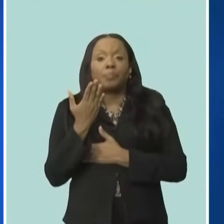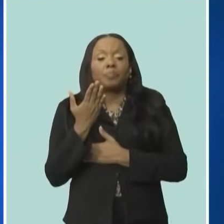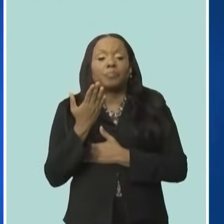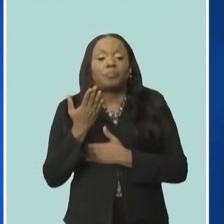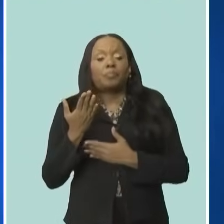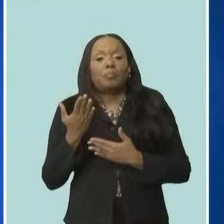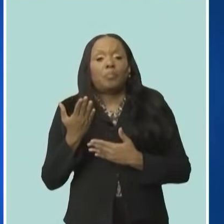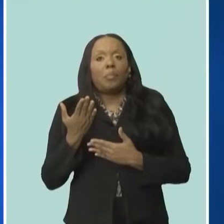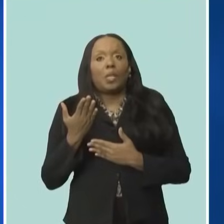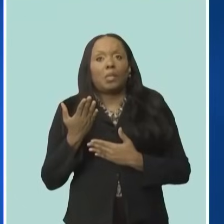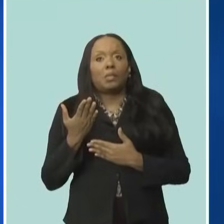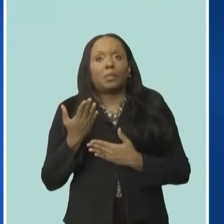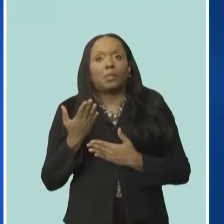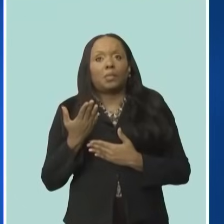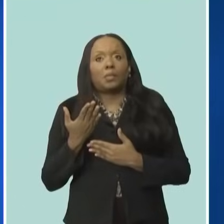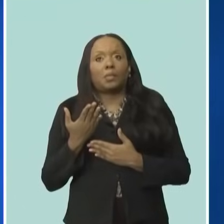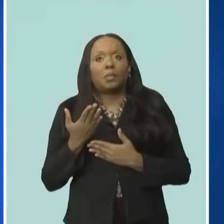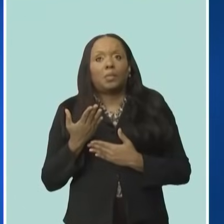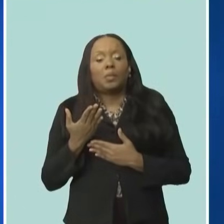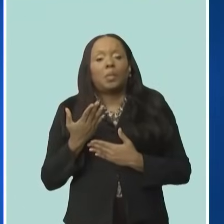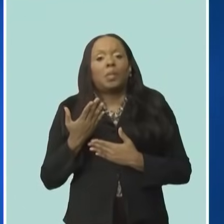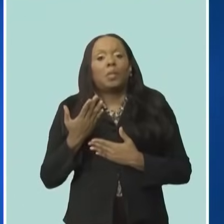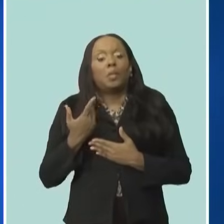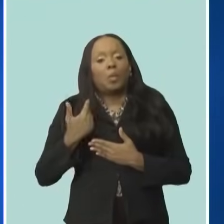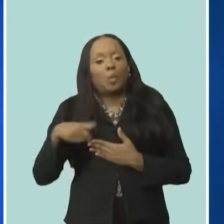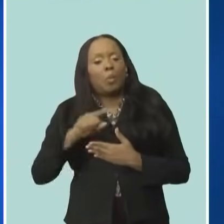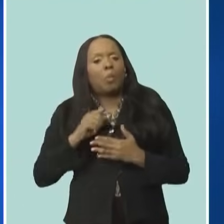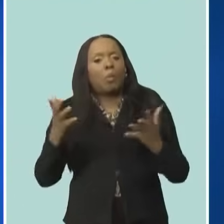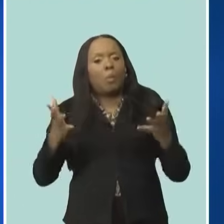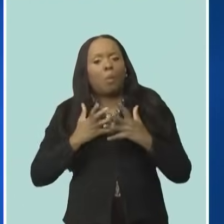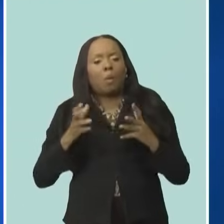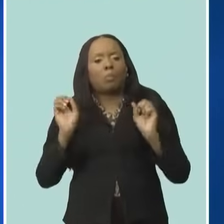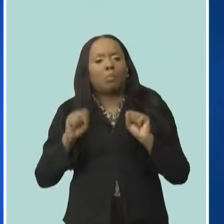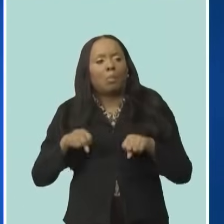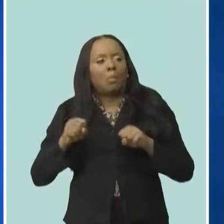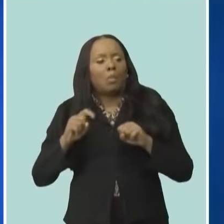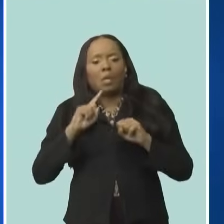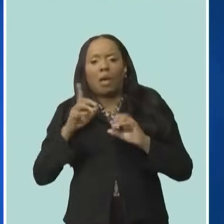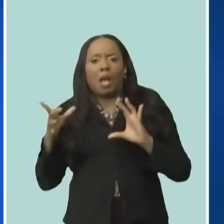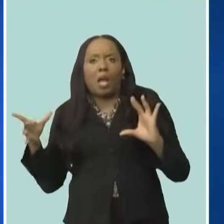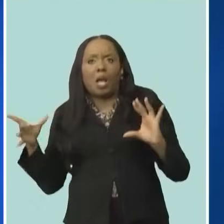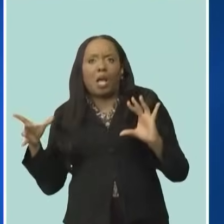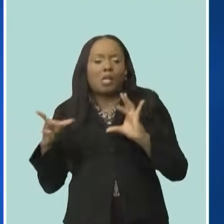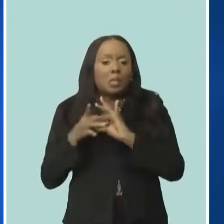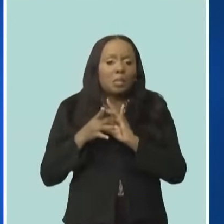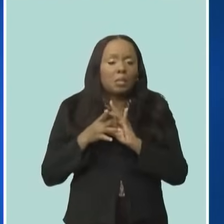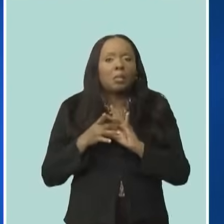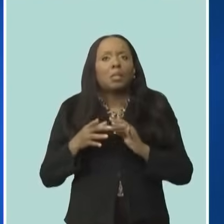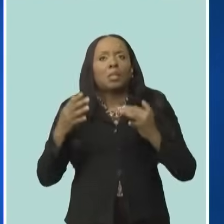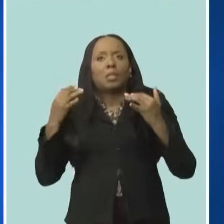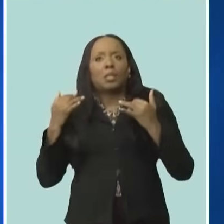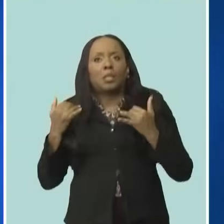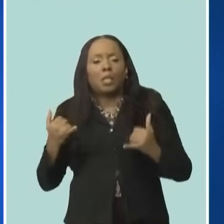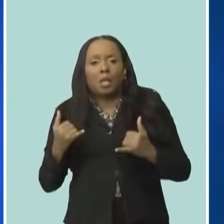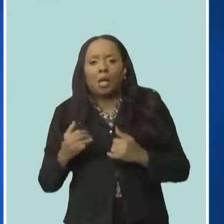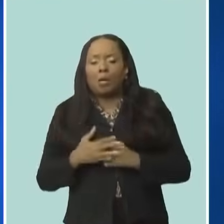connect people's projects to the grid at an individual level, not being able to unlock over